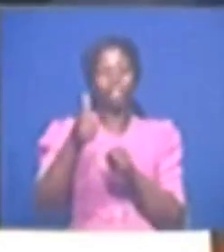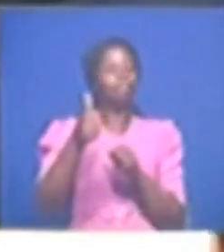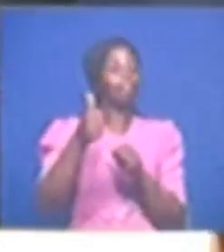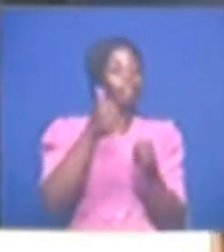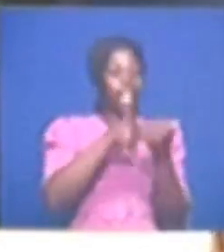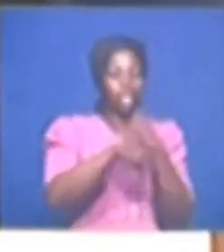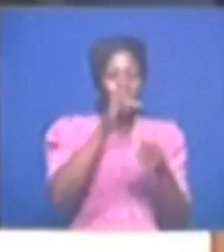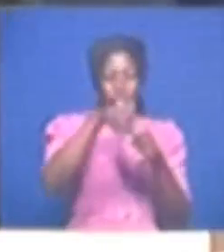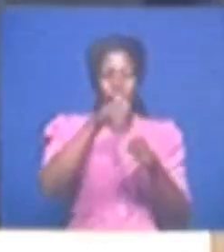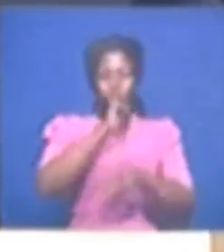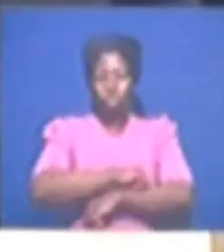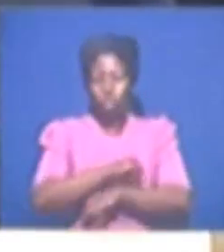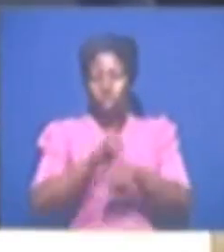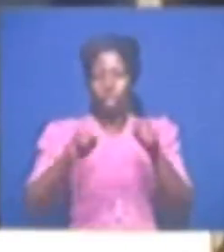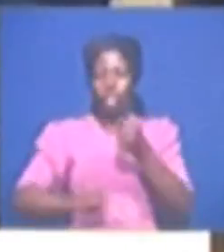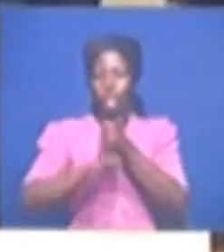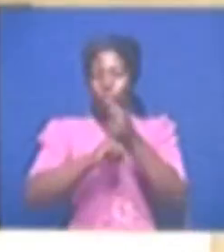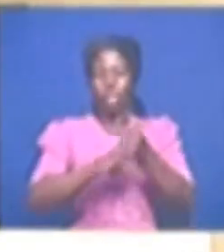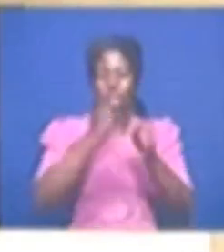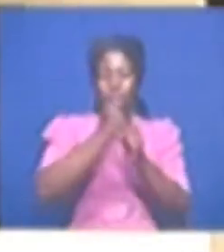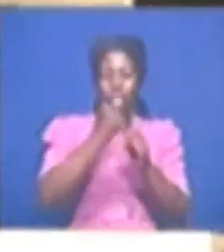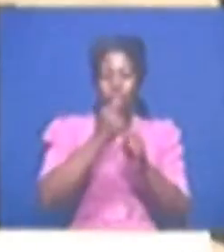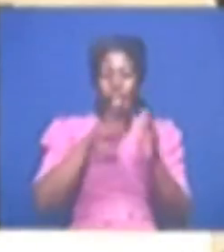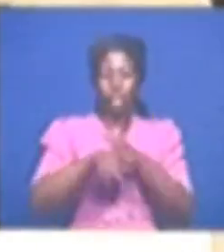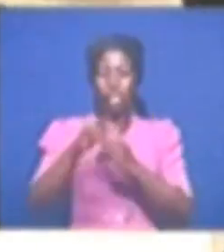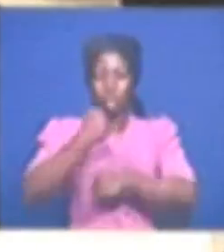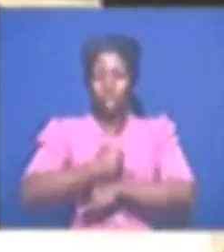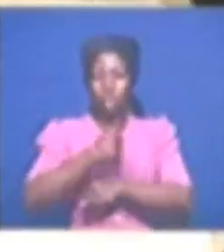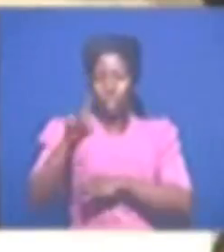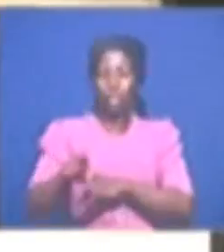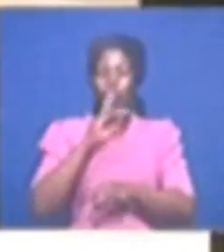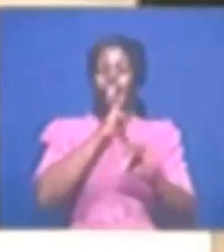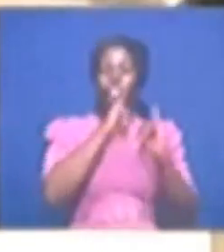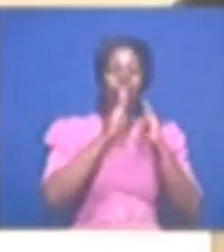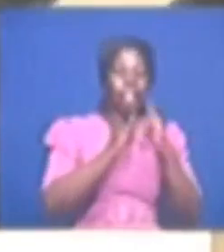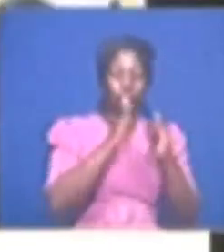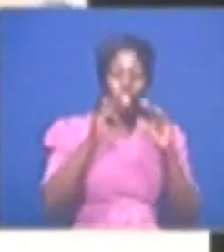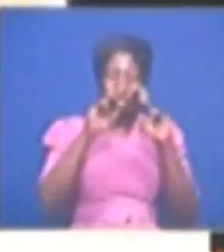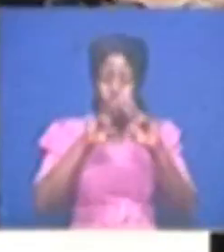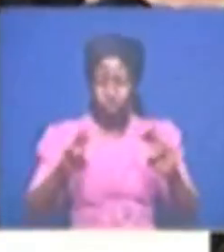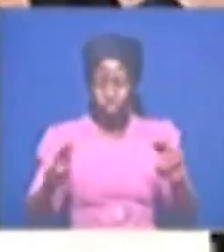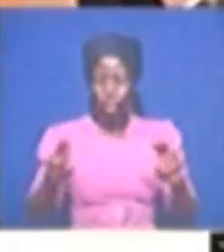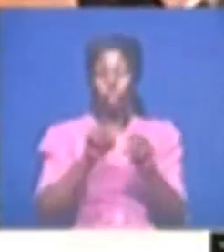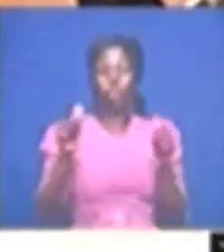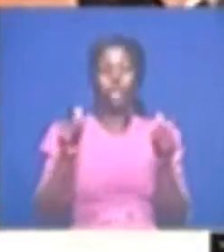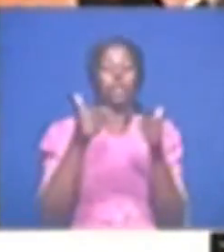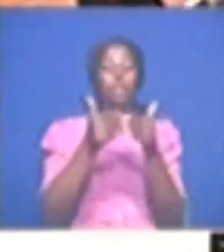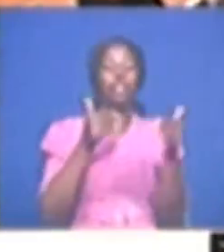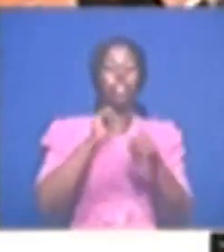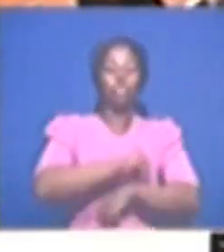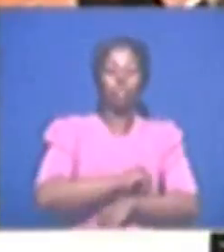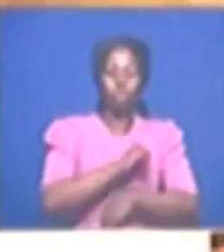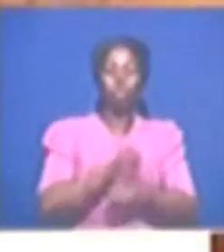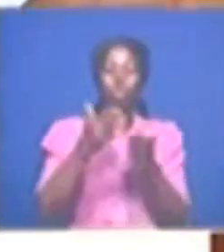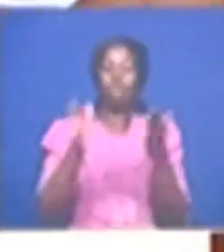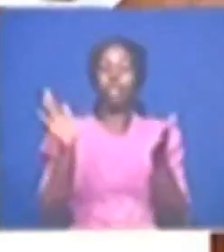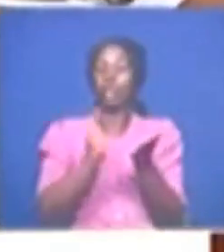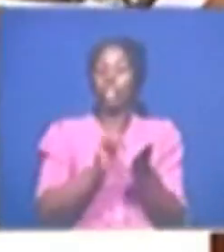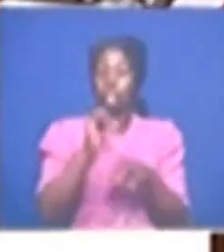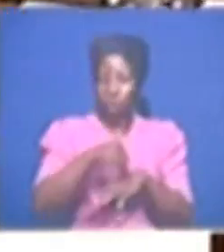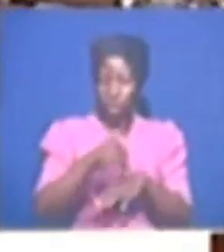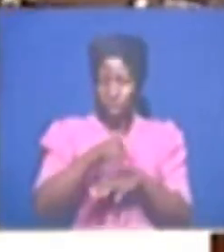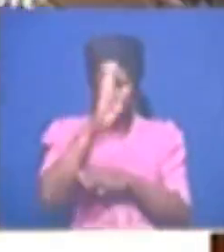the institution will also be subjected to fresh vetting before the school reopens on Sunday. The Ministry of Education has also sent out